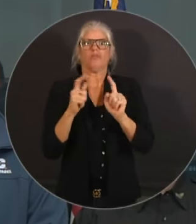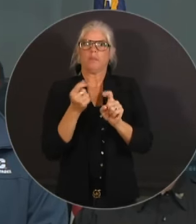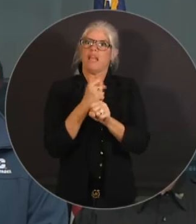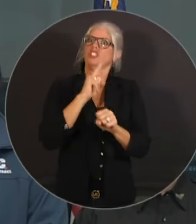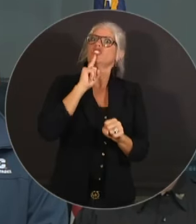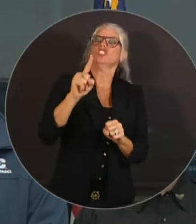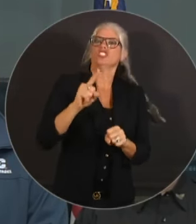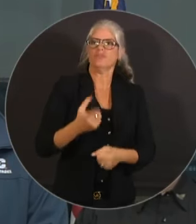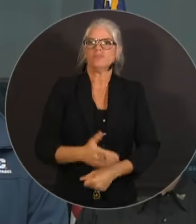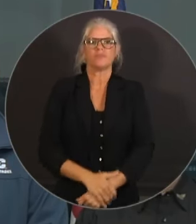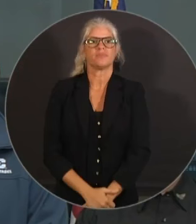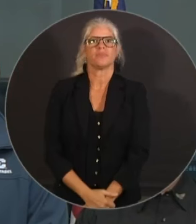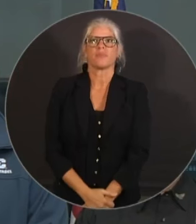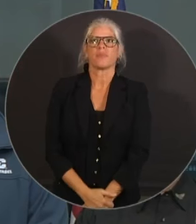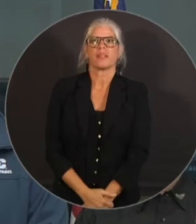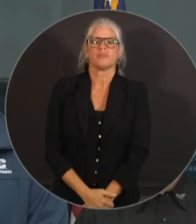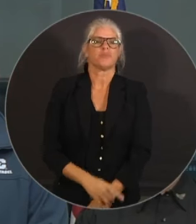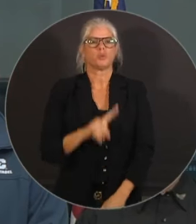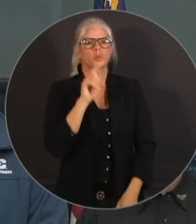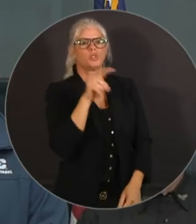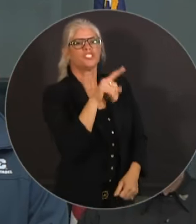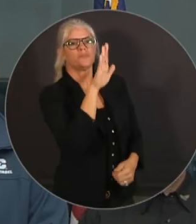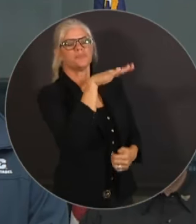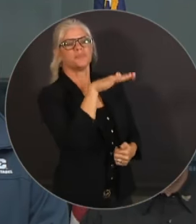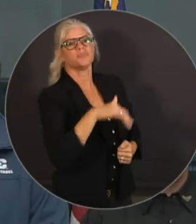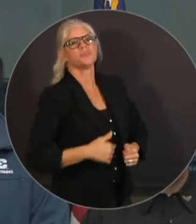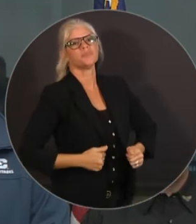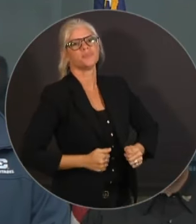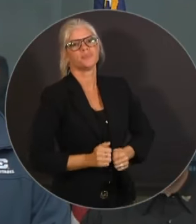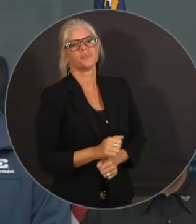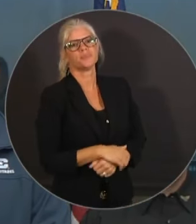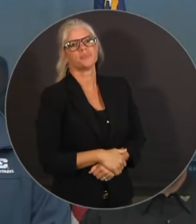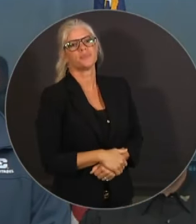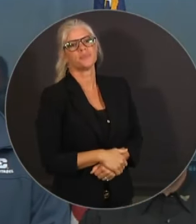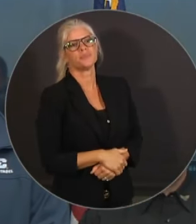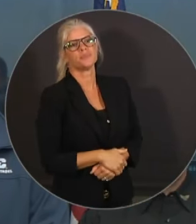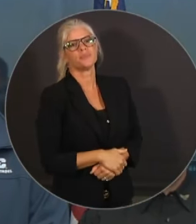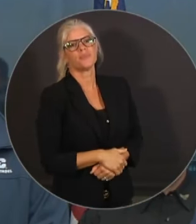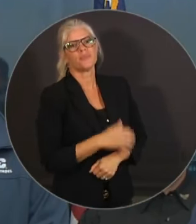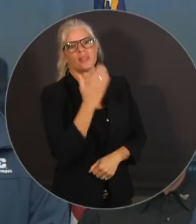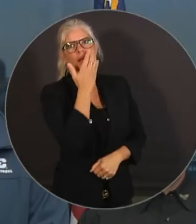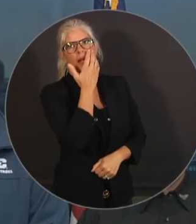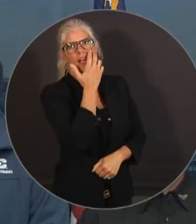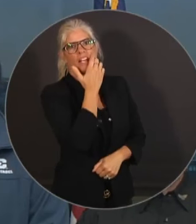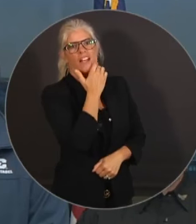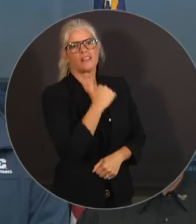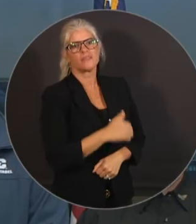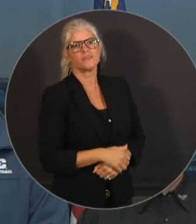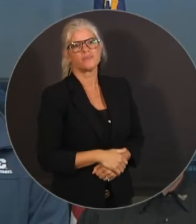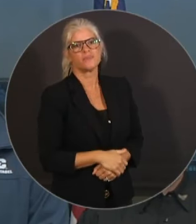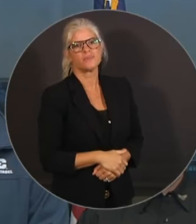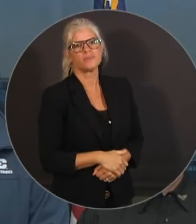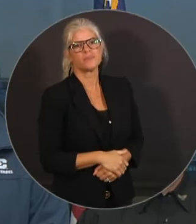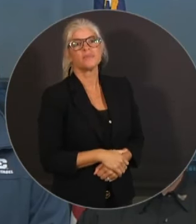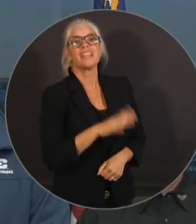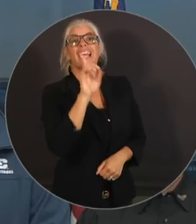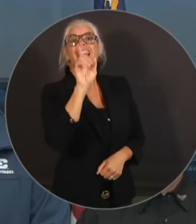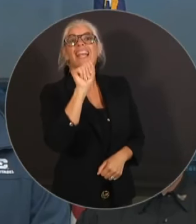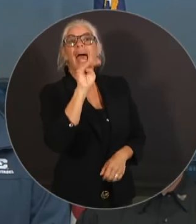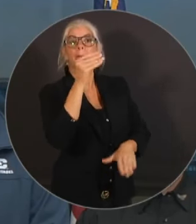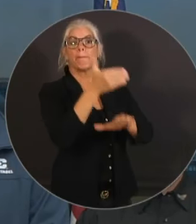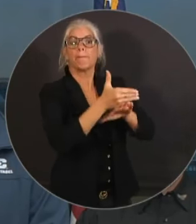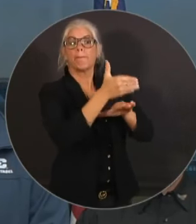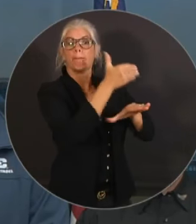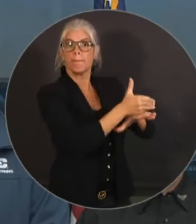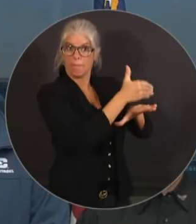Are you seeing more requests for these flood control dams that have been proven effective for the last few storms? Yeah, I mean, I think we've now,